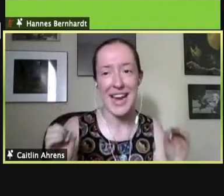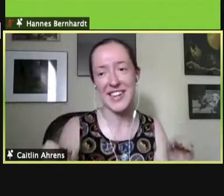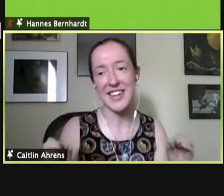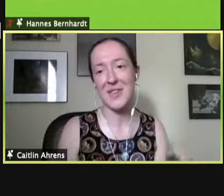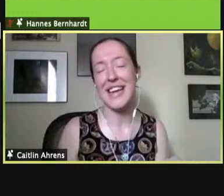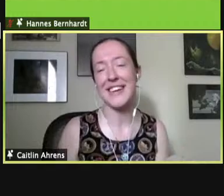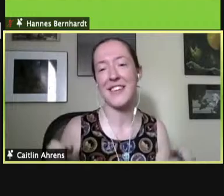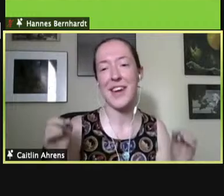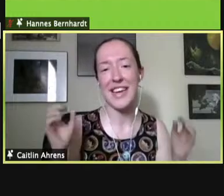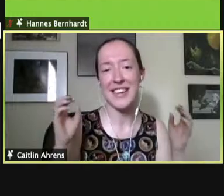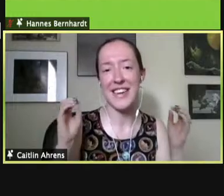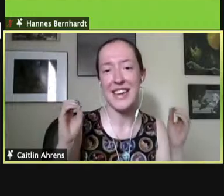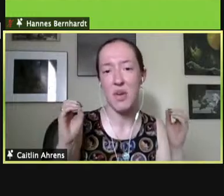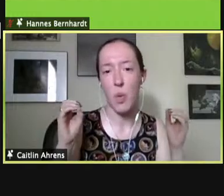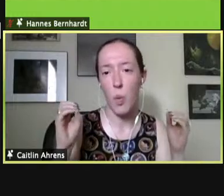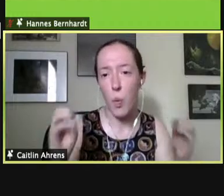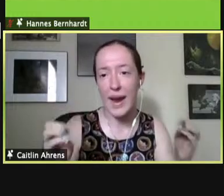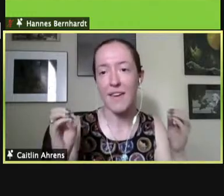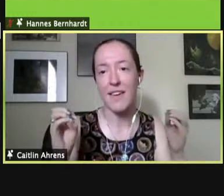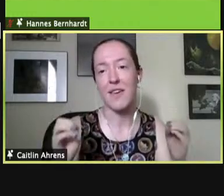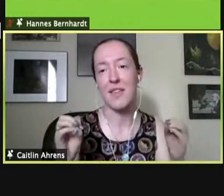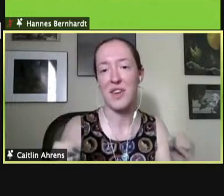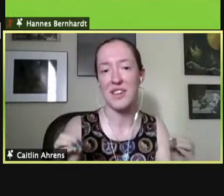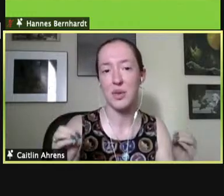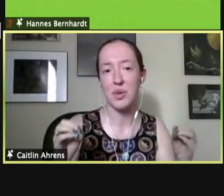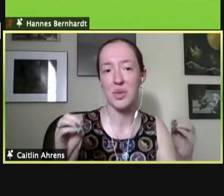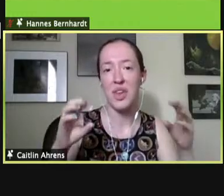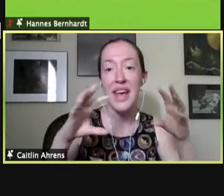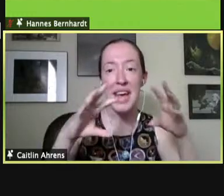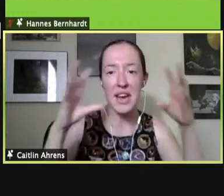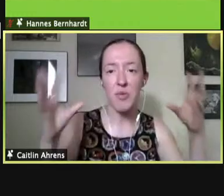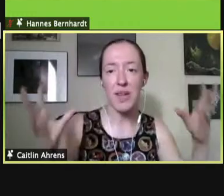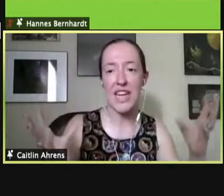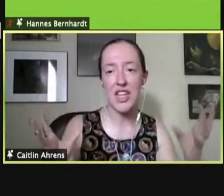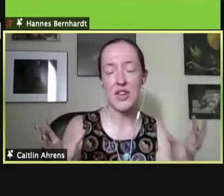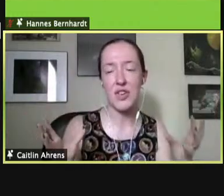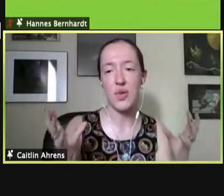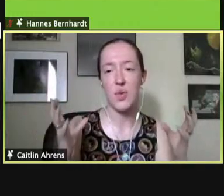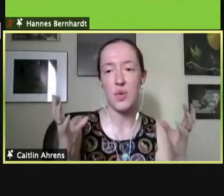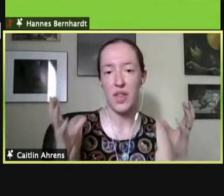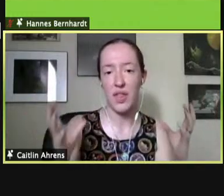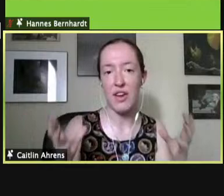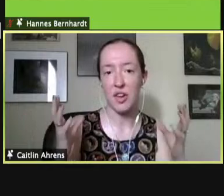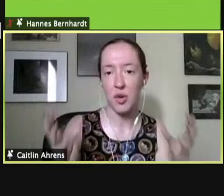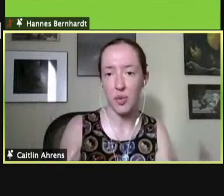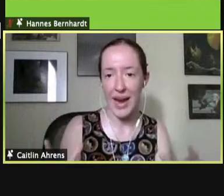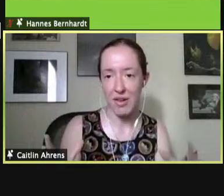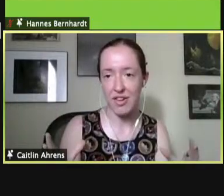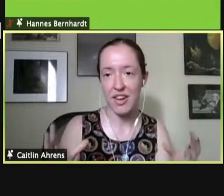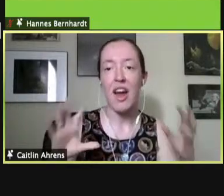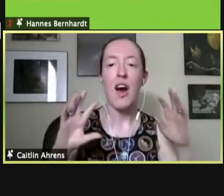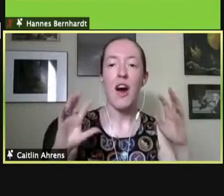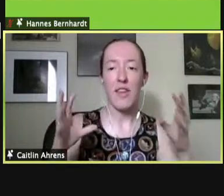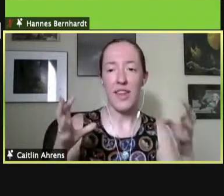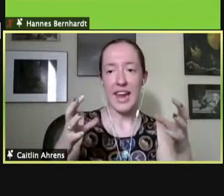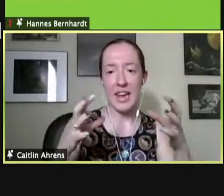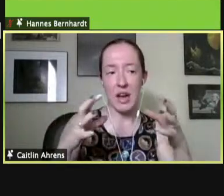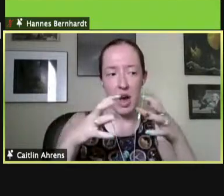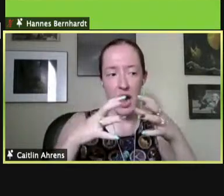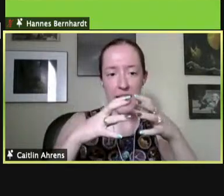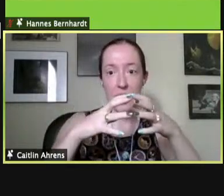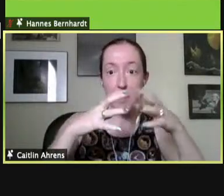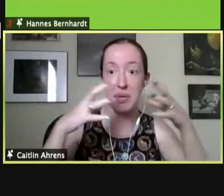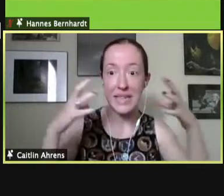mean by location, location, location is where are the volatiles in relation to their crater? Are